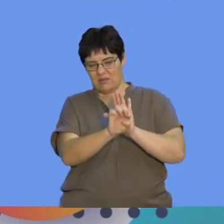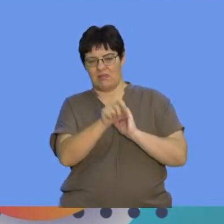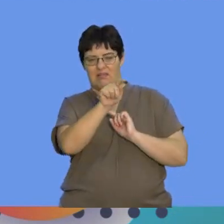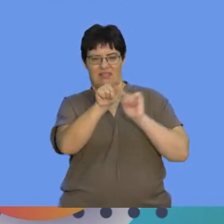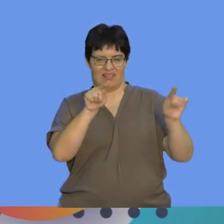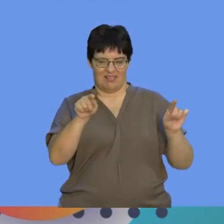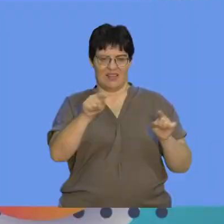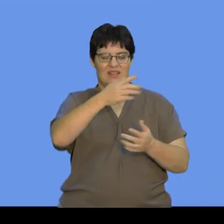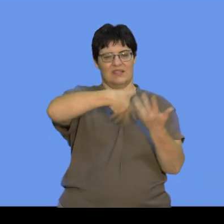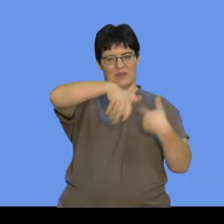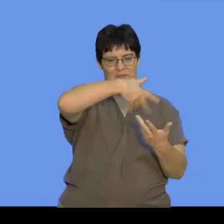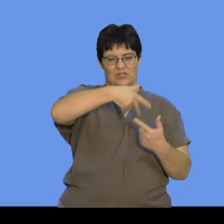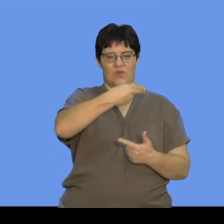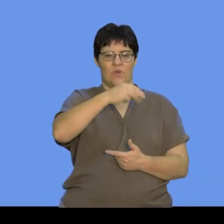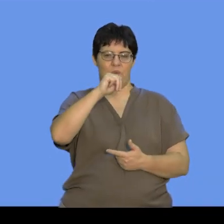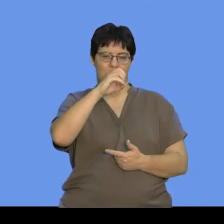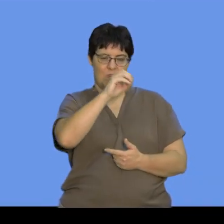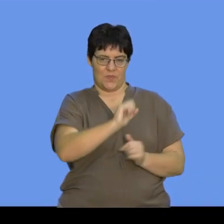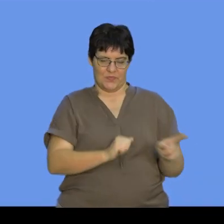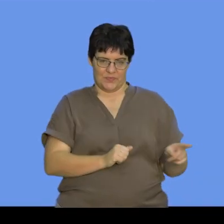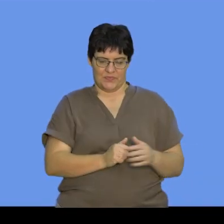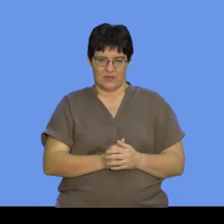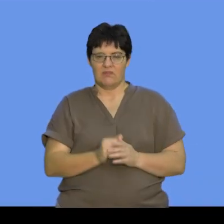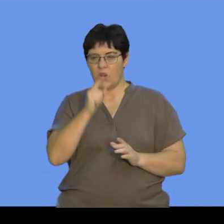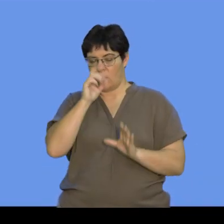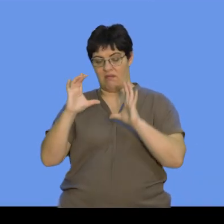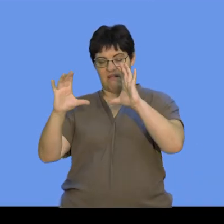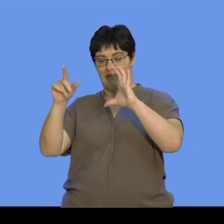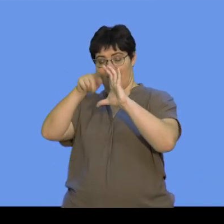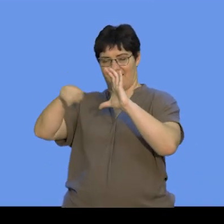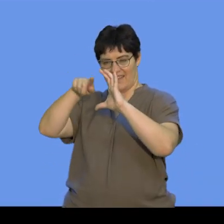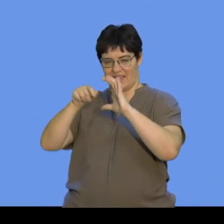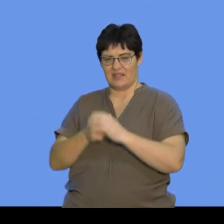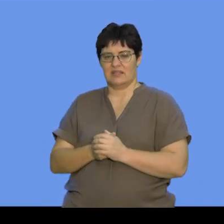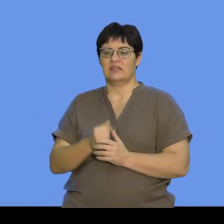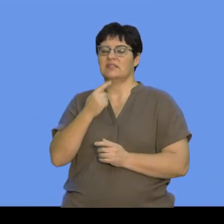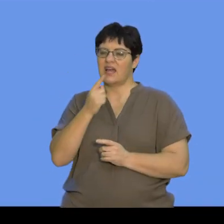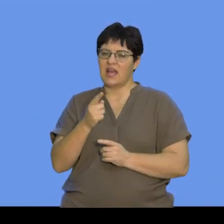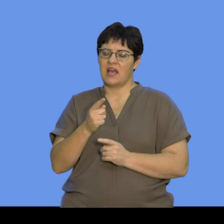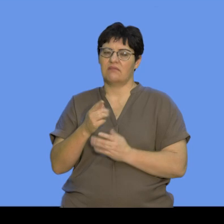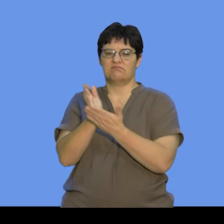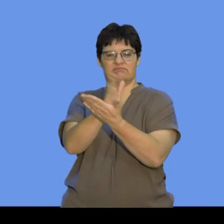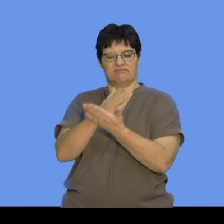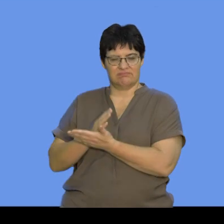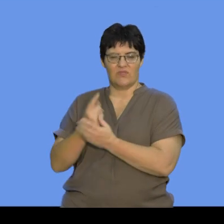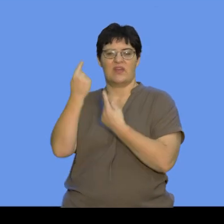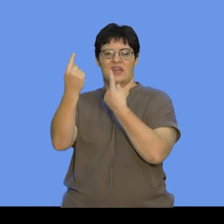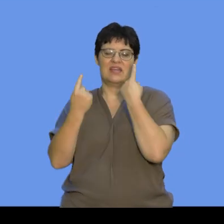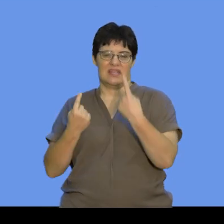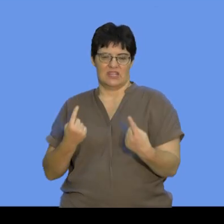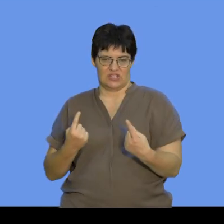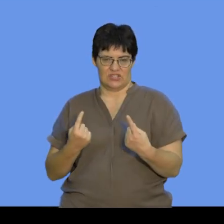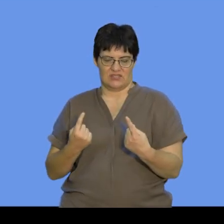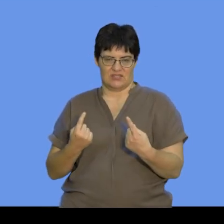Okay, right. So if you look at the pie chart there, it talks about, the proportions of each of the individual substances